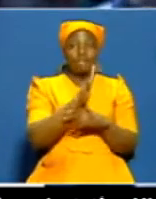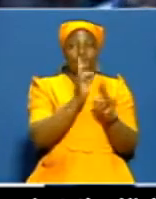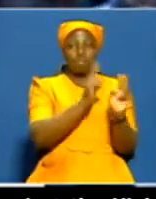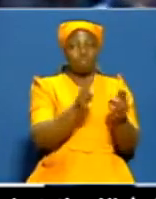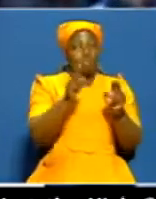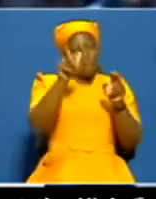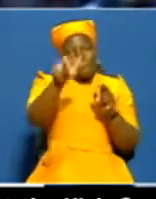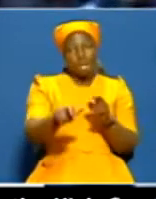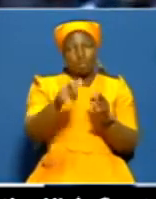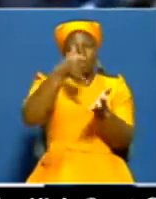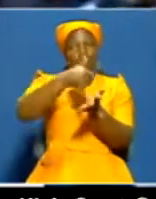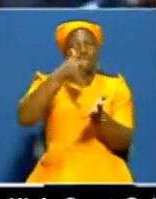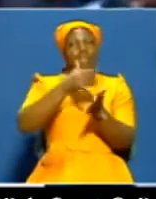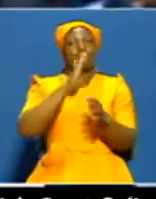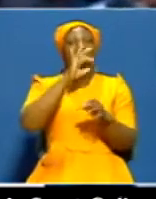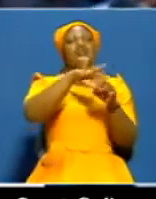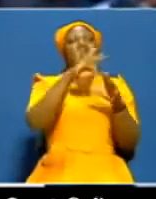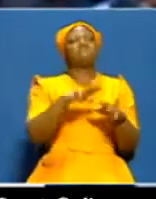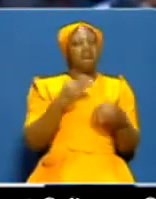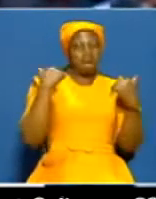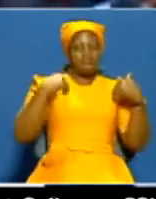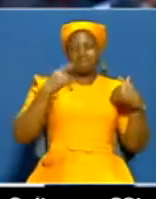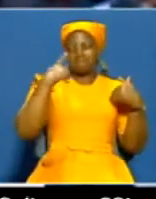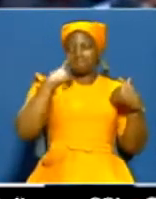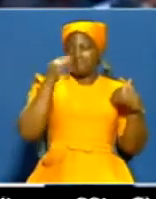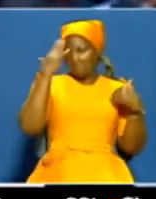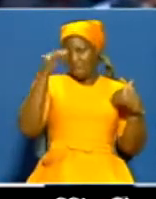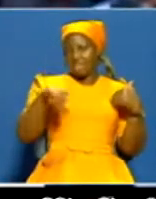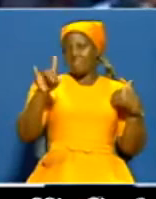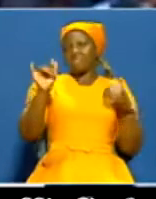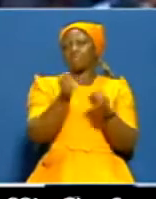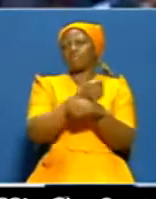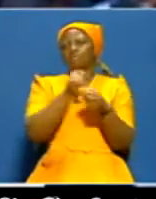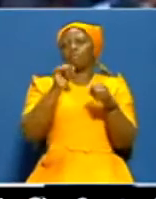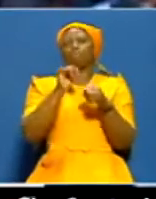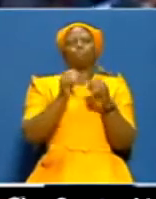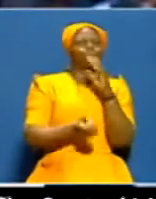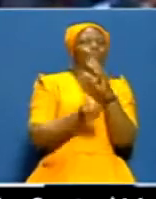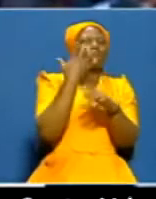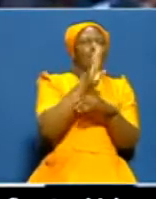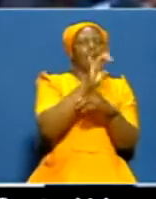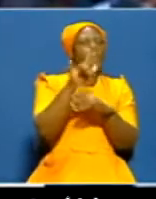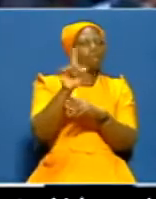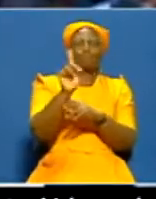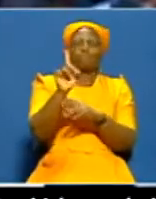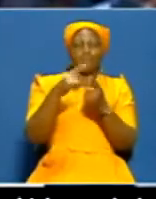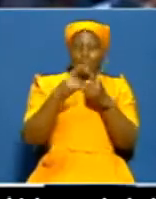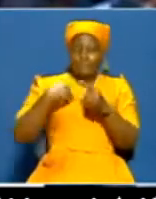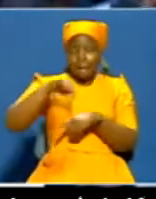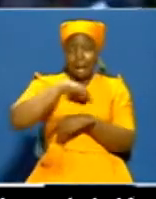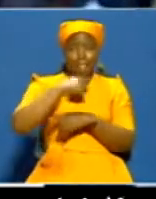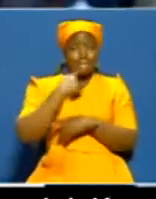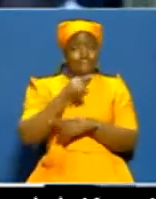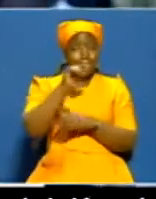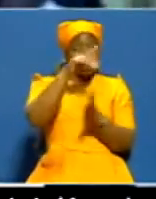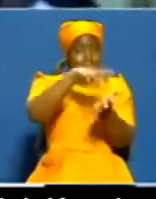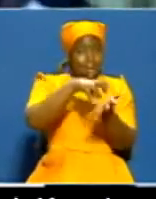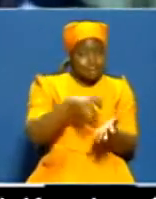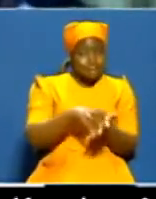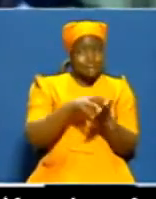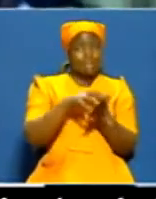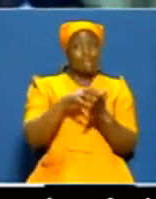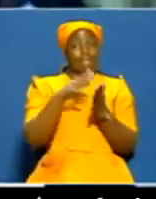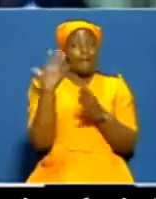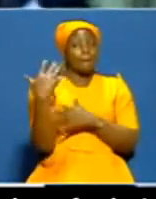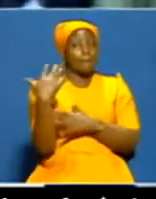see why he cannot be a promoter. But we're not saying that in this instance he was a promoter. The documentation is clear